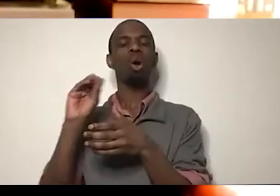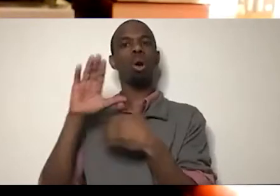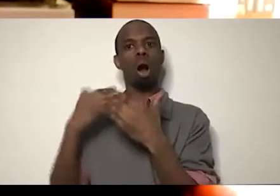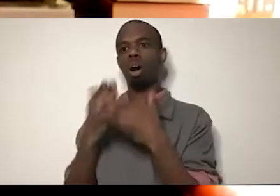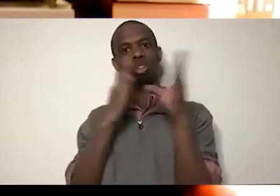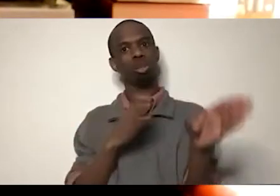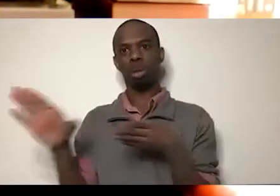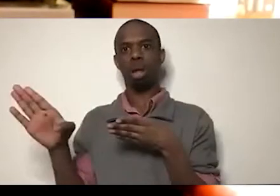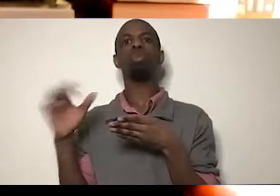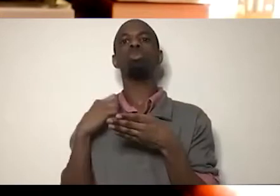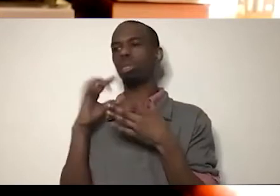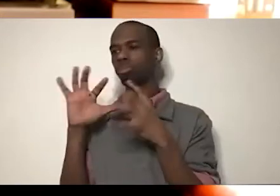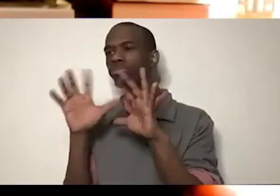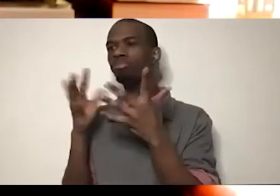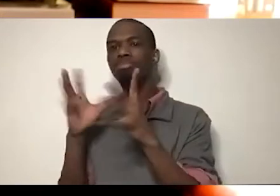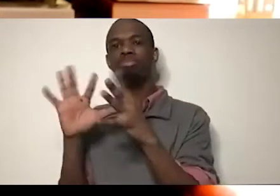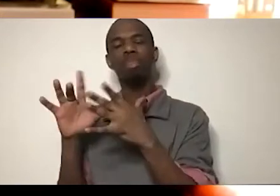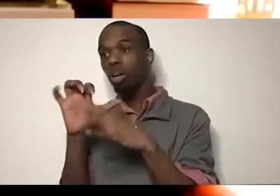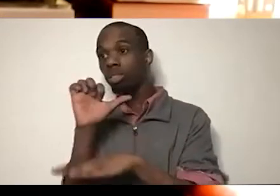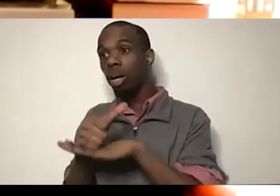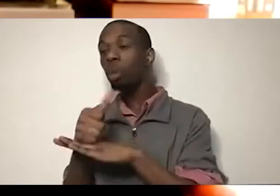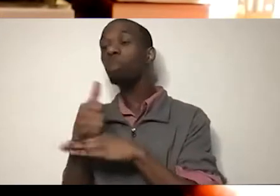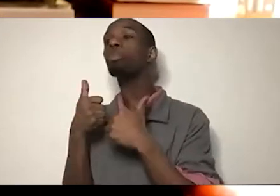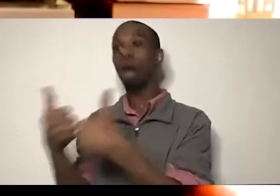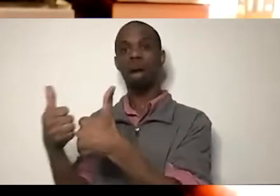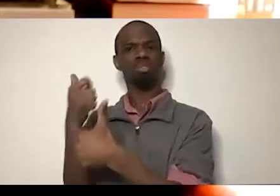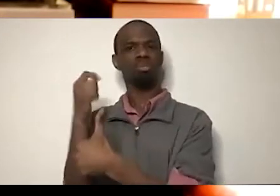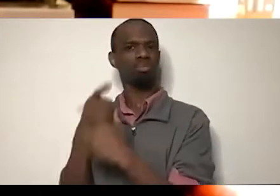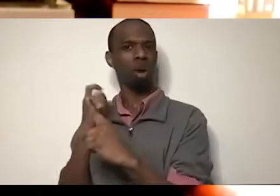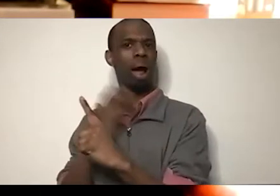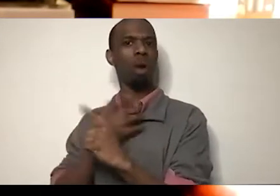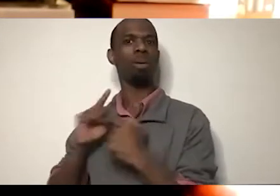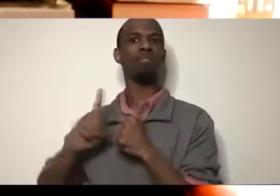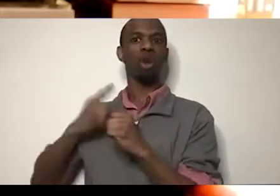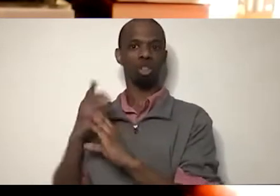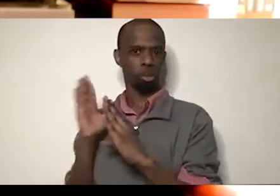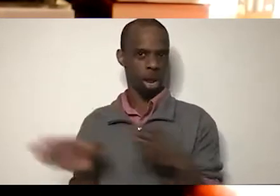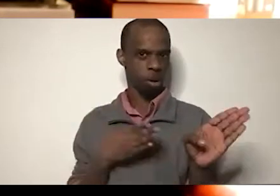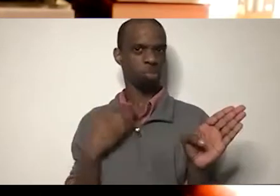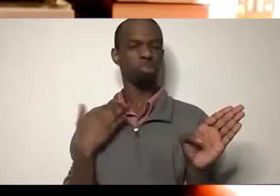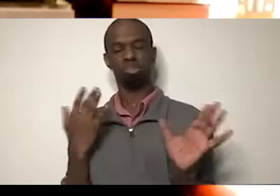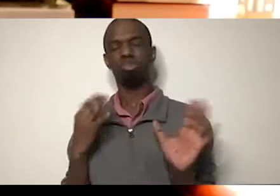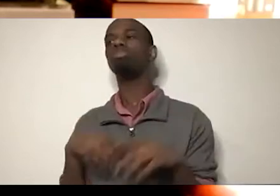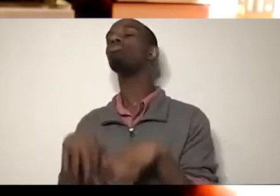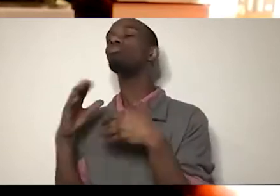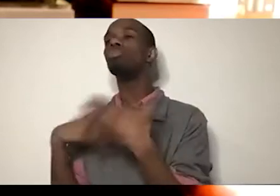my organization has worked on air quality because those were really the exposures and impacts we were seeing. So, the